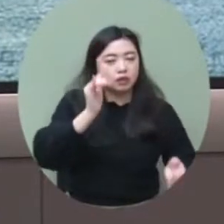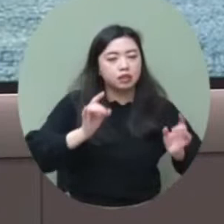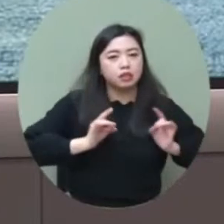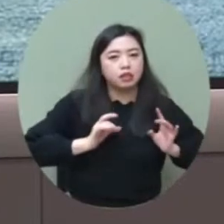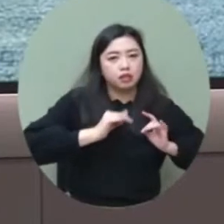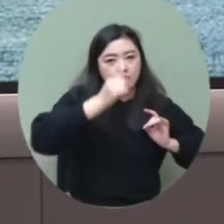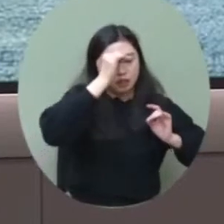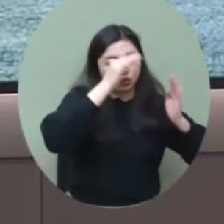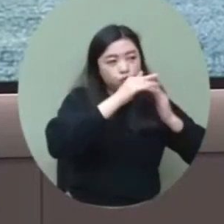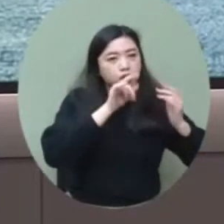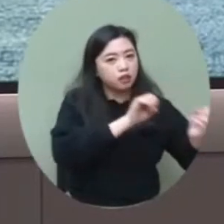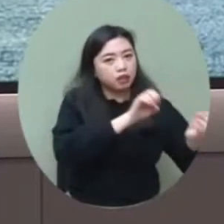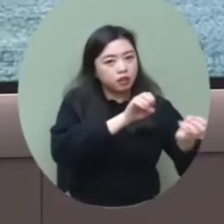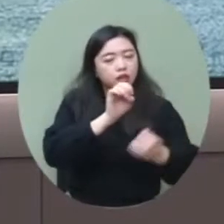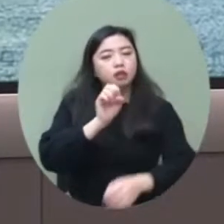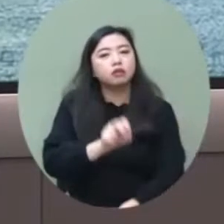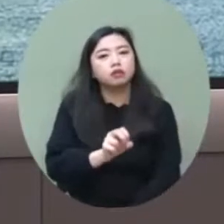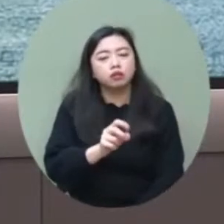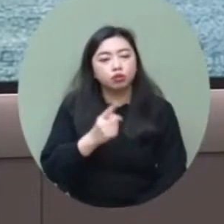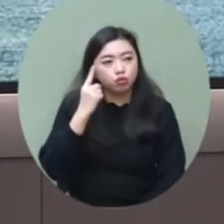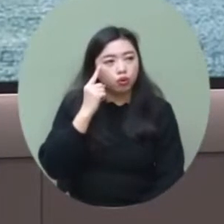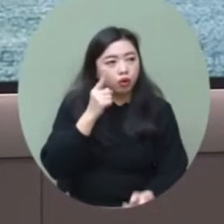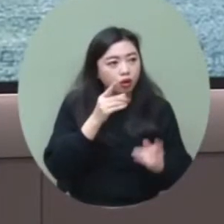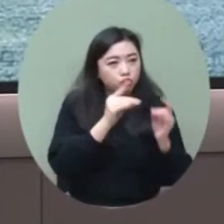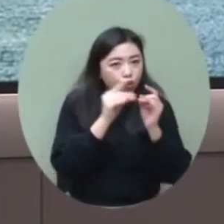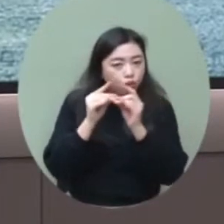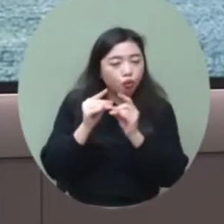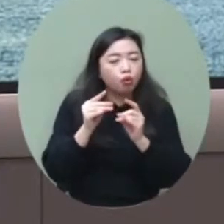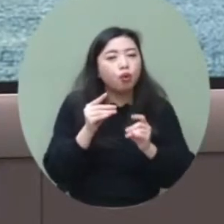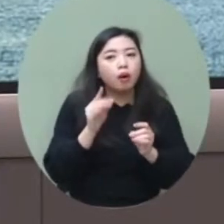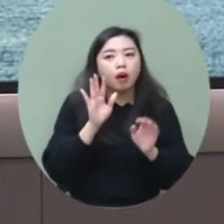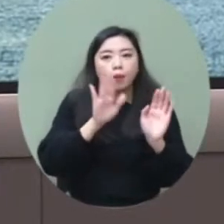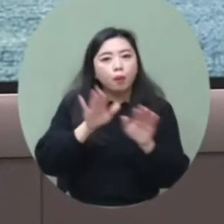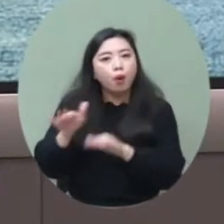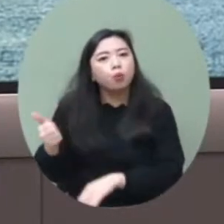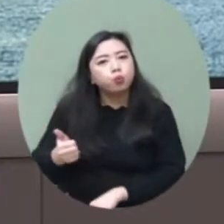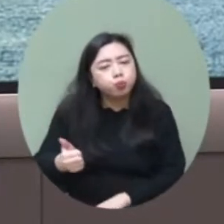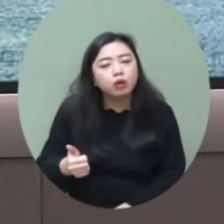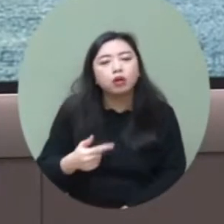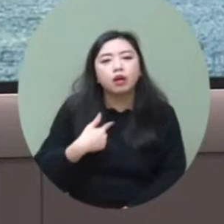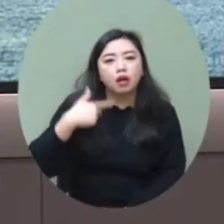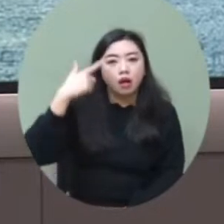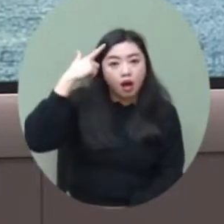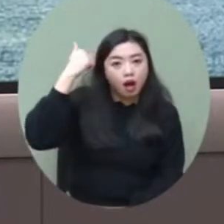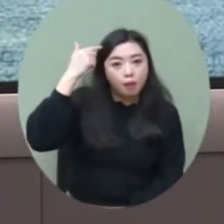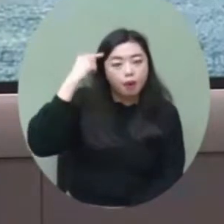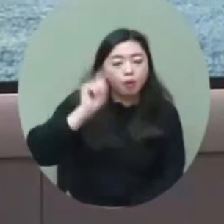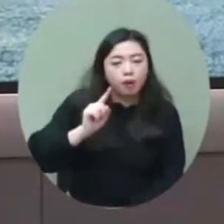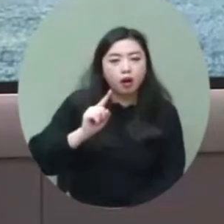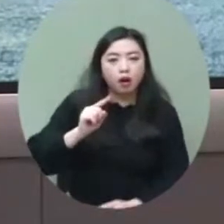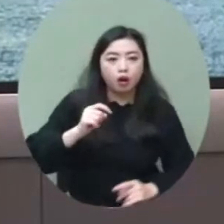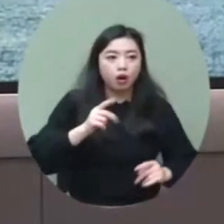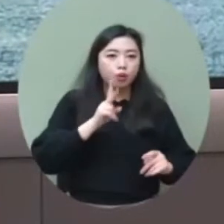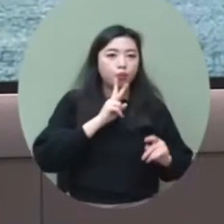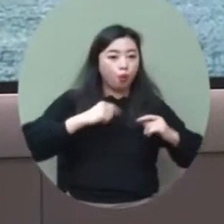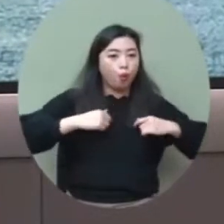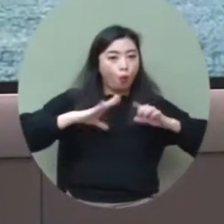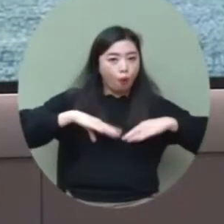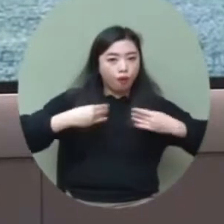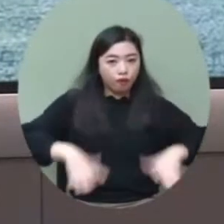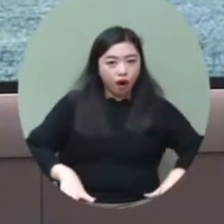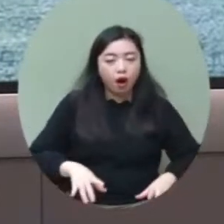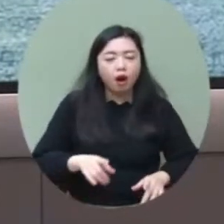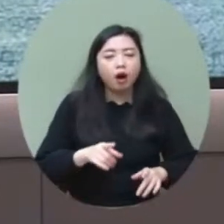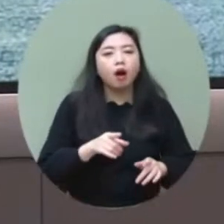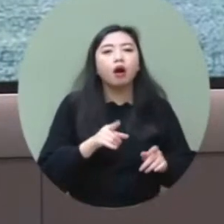new patients. We are in discussions with different private hospitals with the hope that they can accept more of